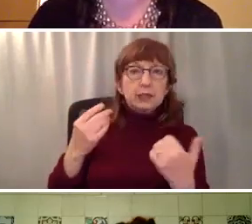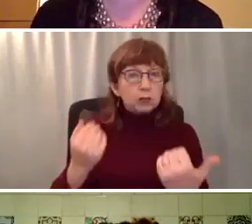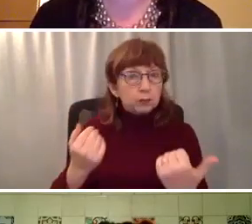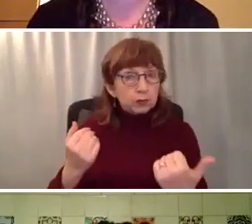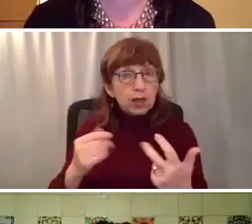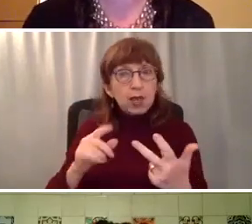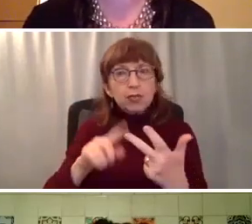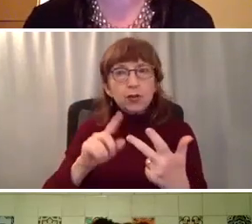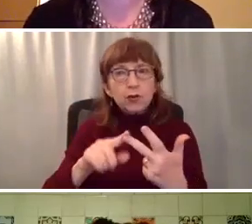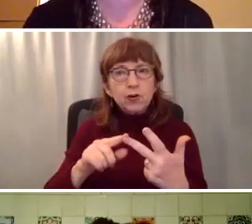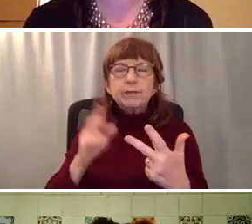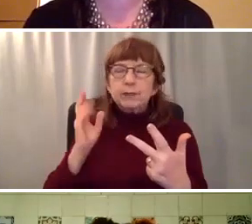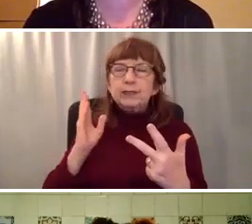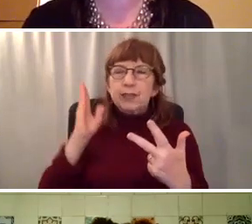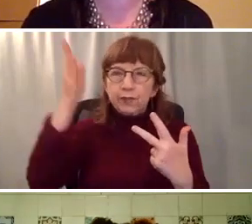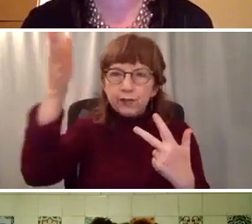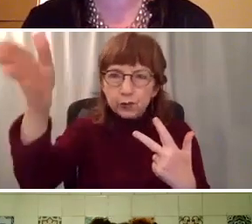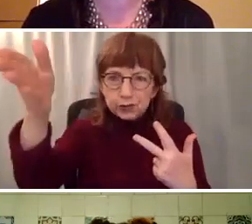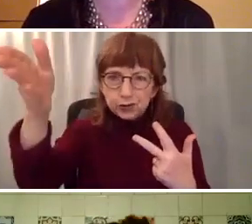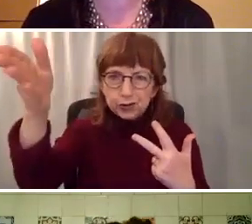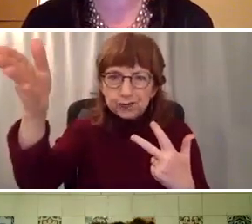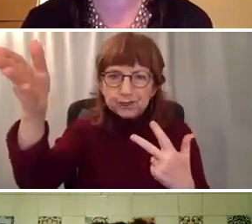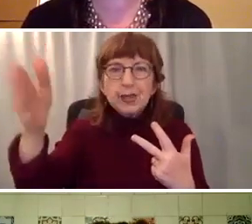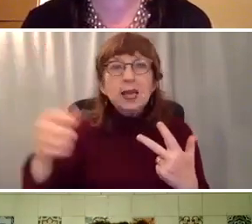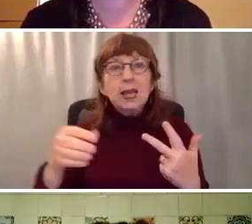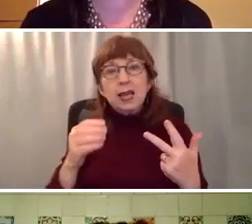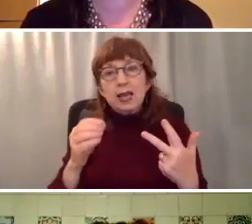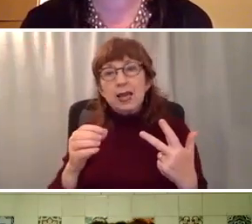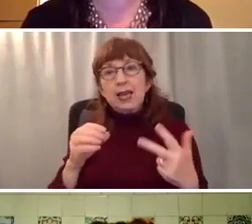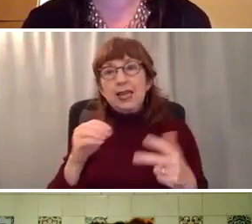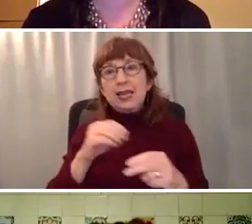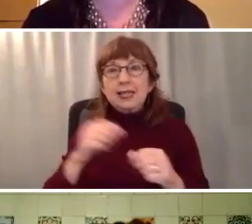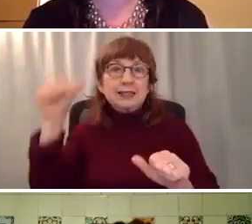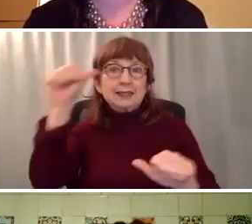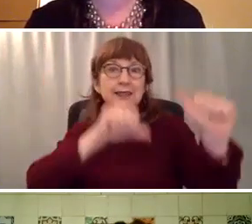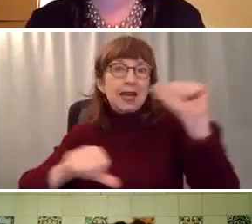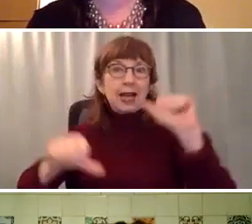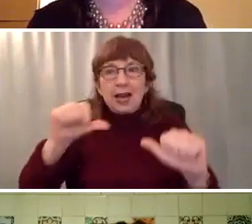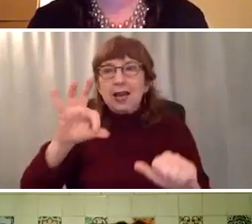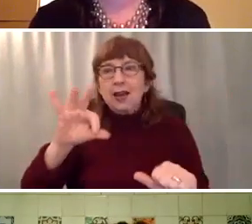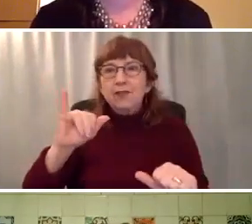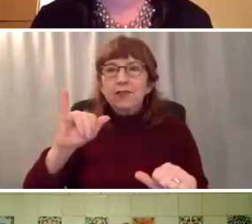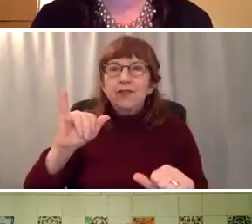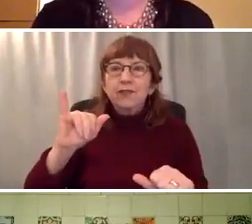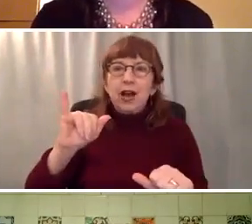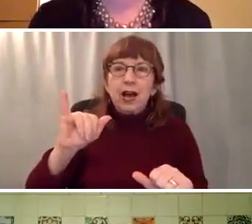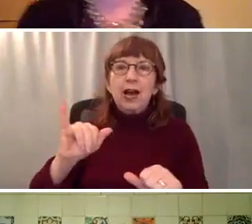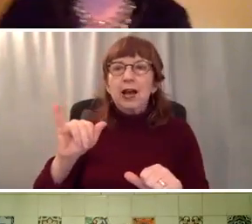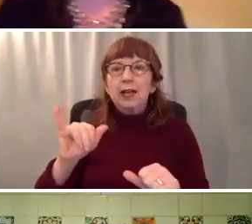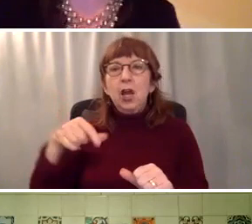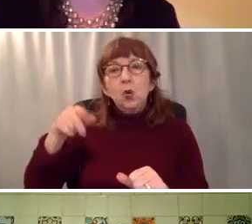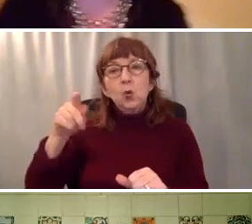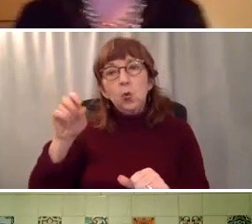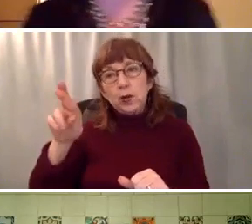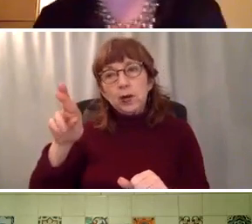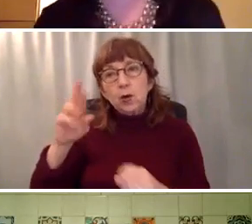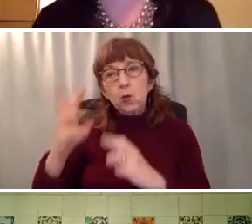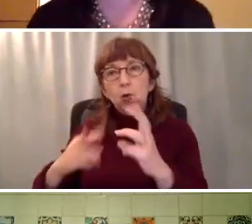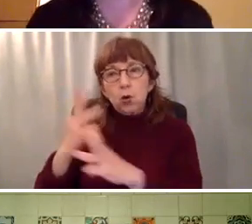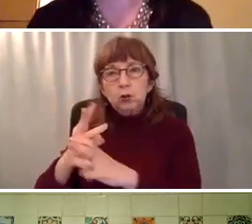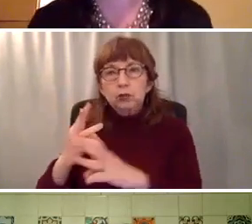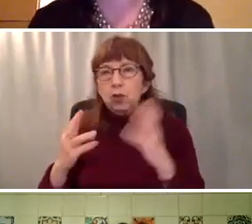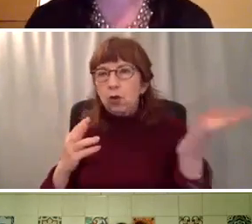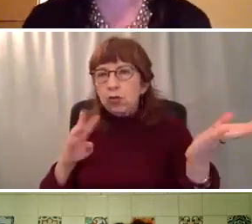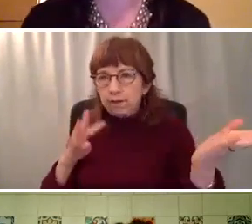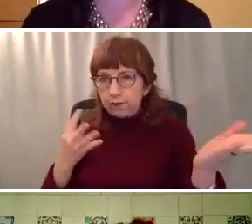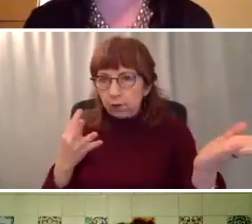And the third, I went to the future in a sci-fi queer world. And with the fourth one, I started off,